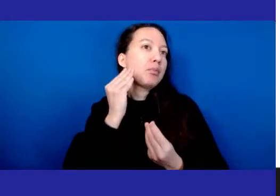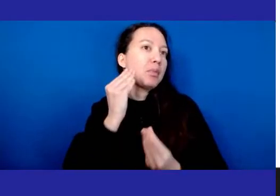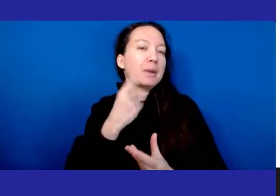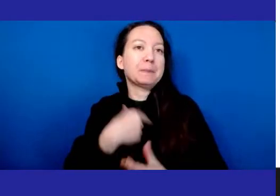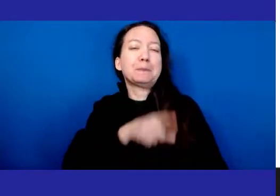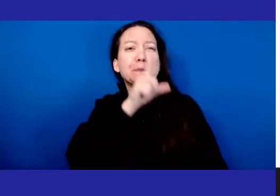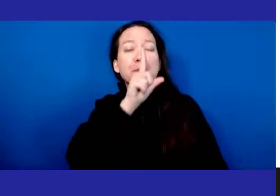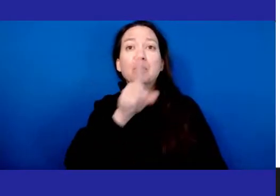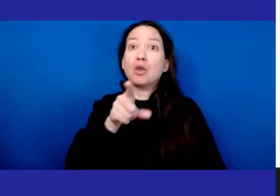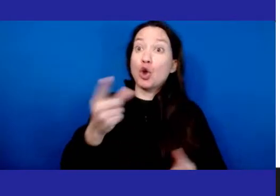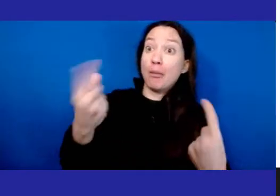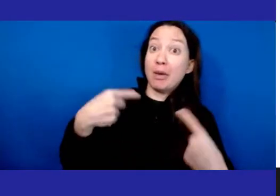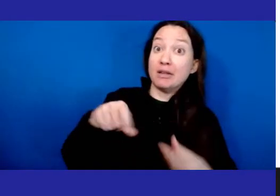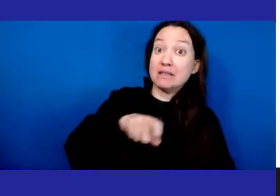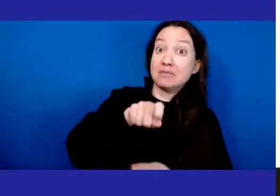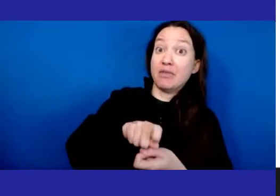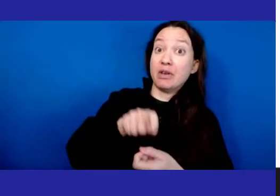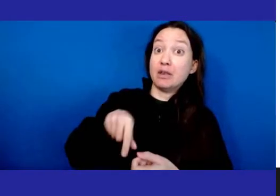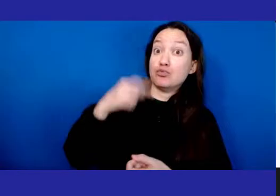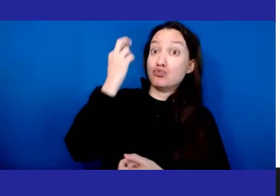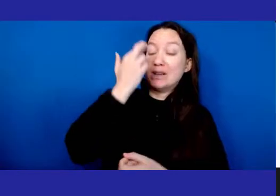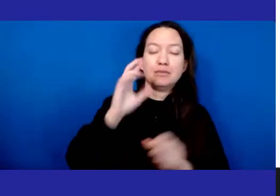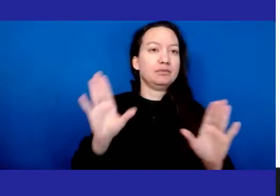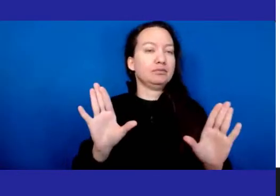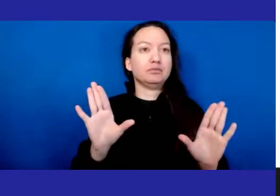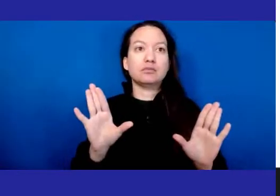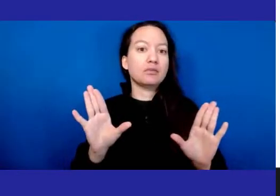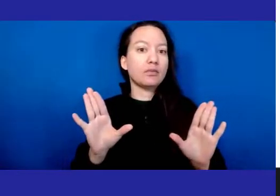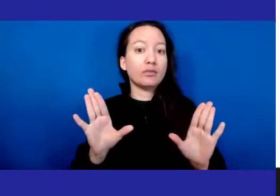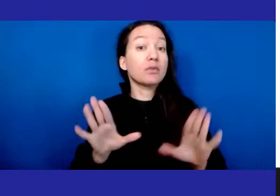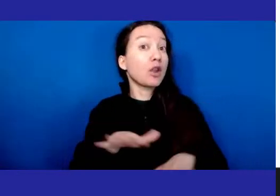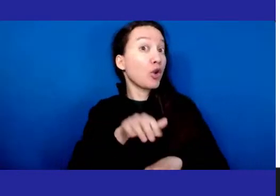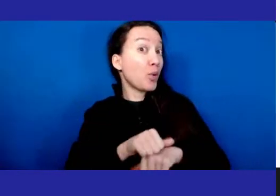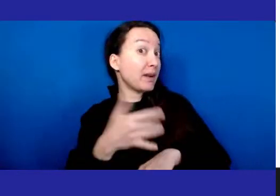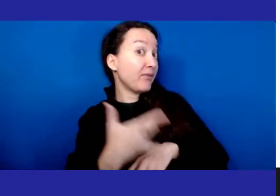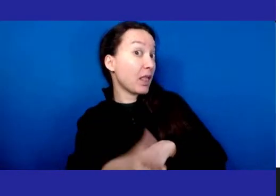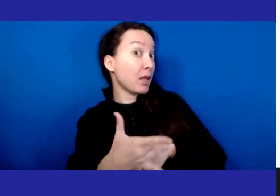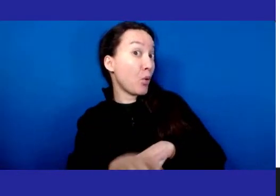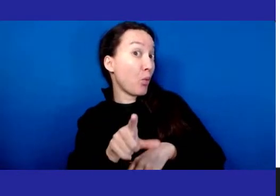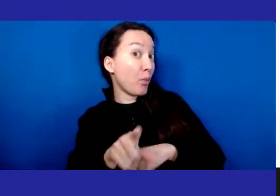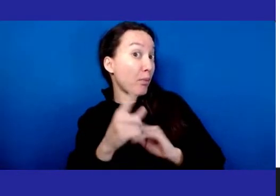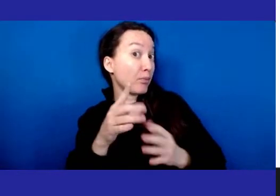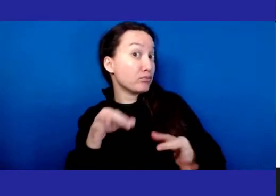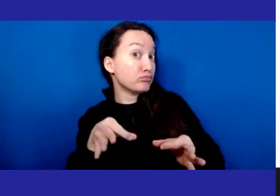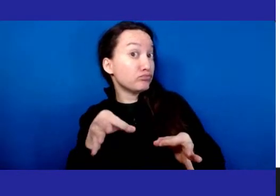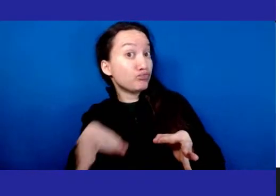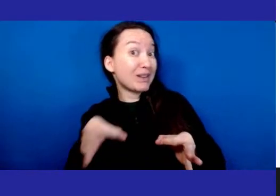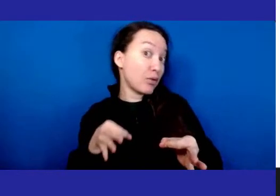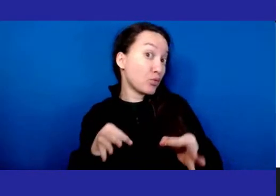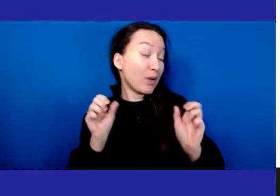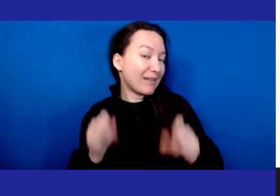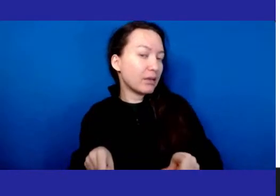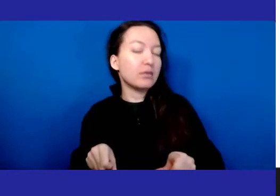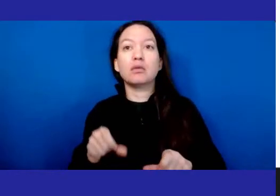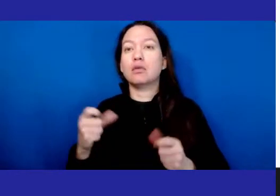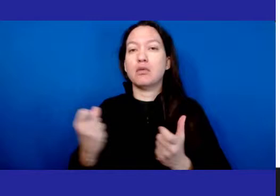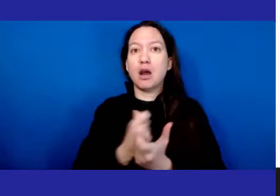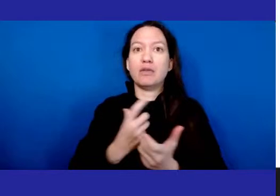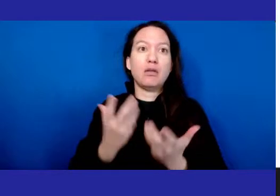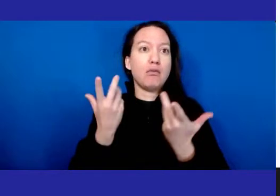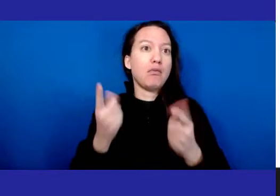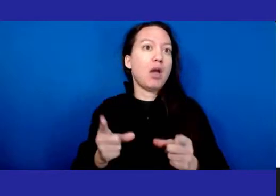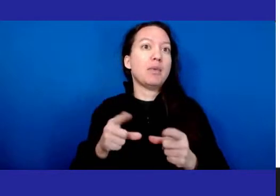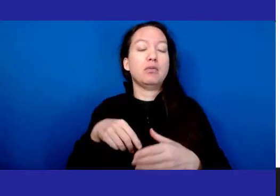saying you're coming in for this reason. We're just saying there's an appointment available that you can reschedule, and then everything else actually happens